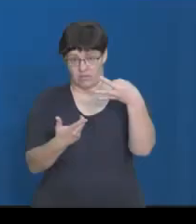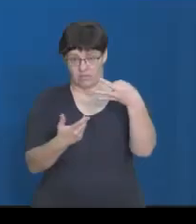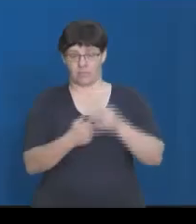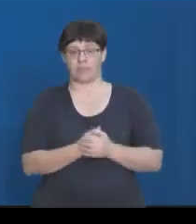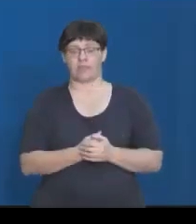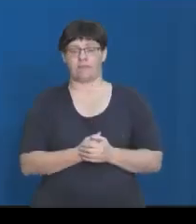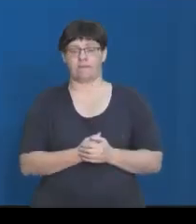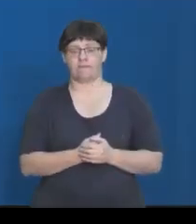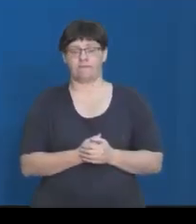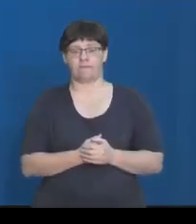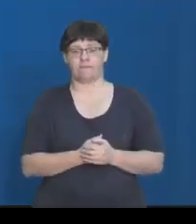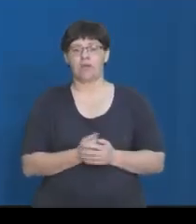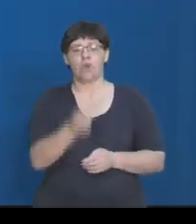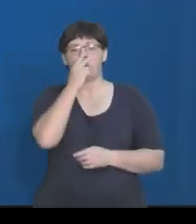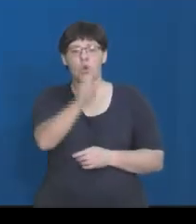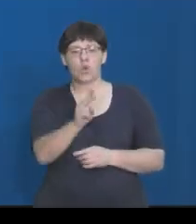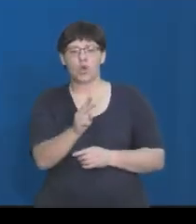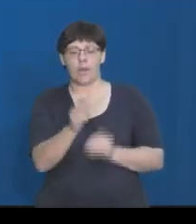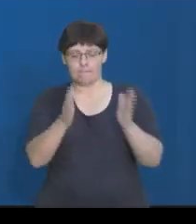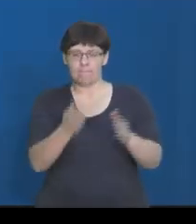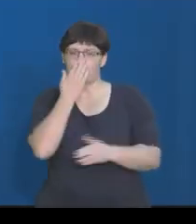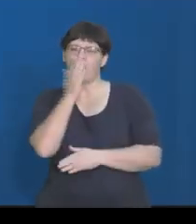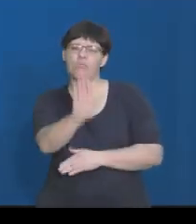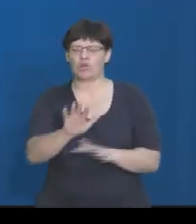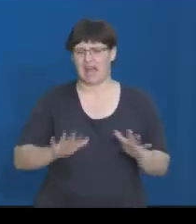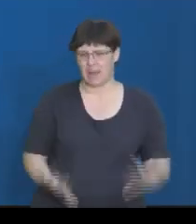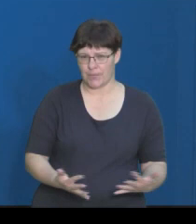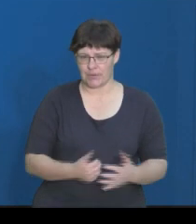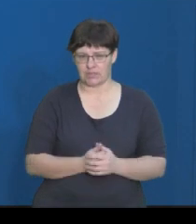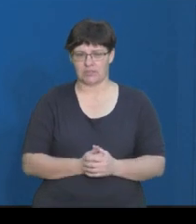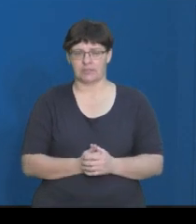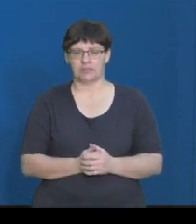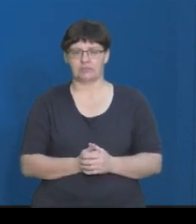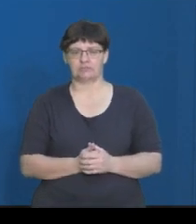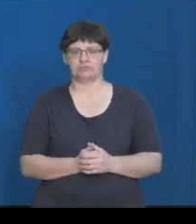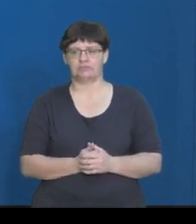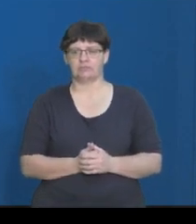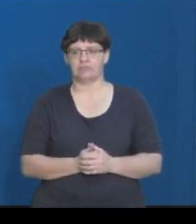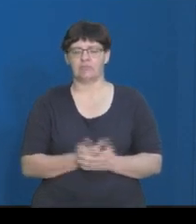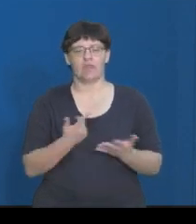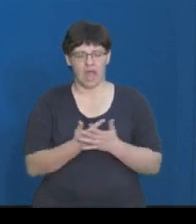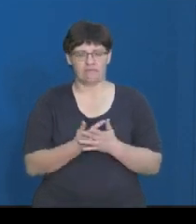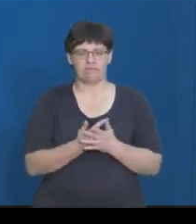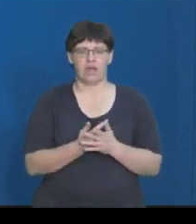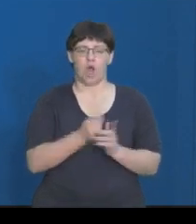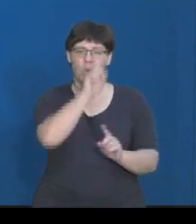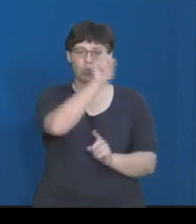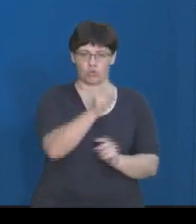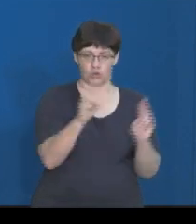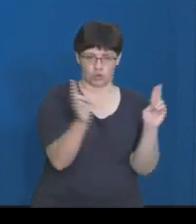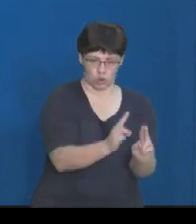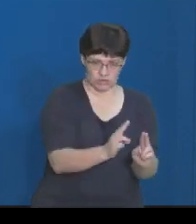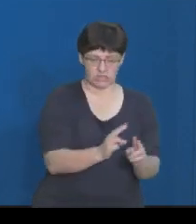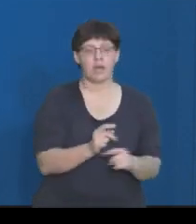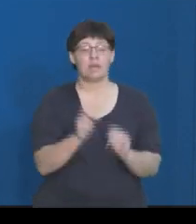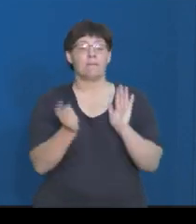Now, let's look at how they approach section B. Right. So there are short questions, and it's